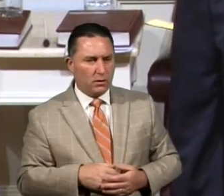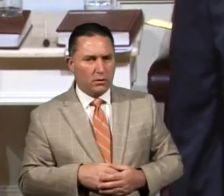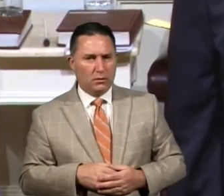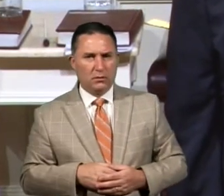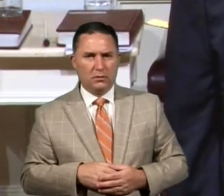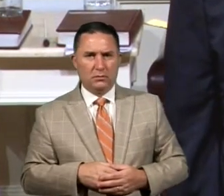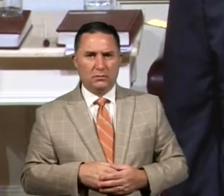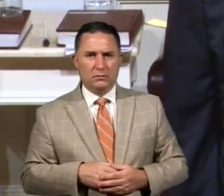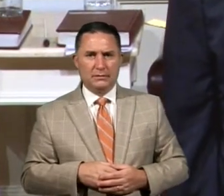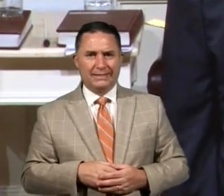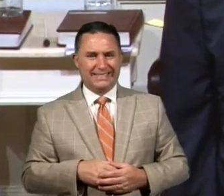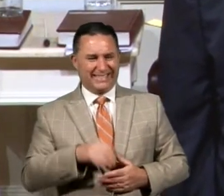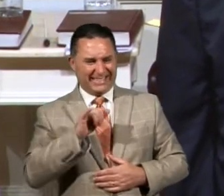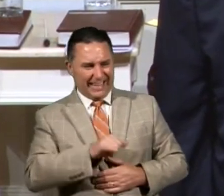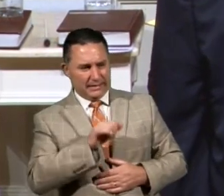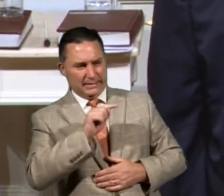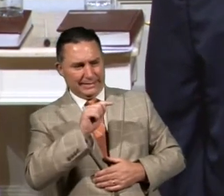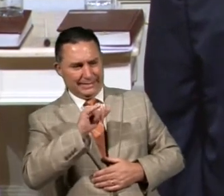That's Tim's chair.